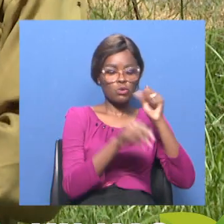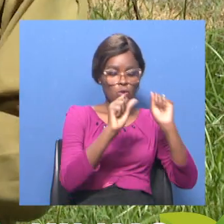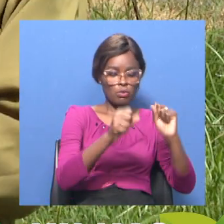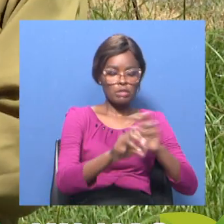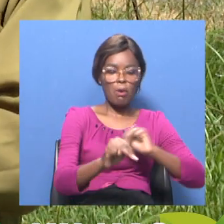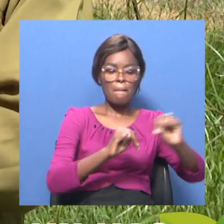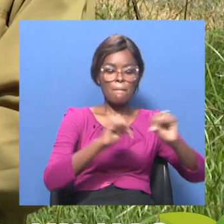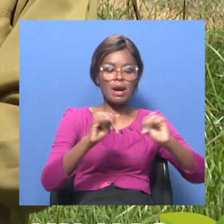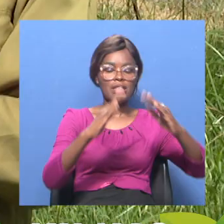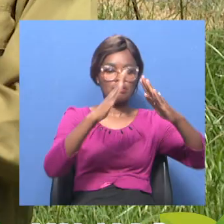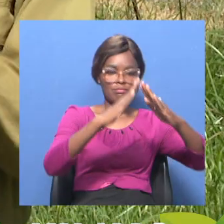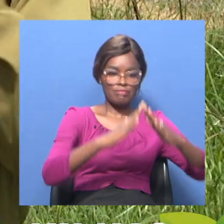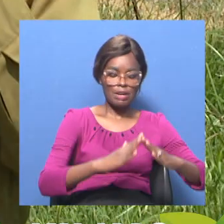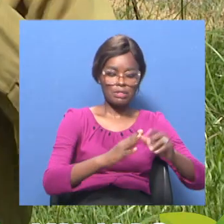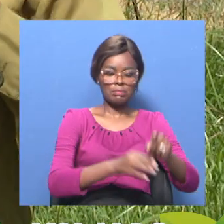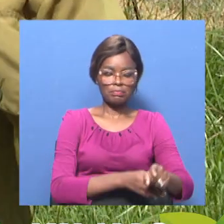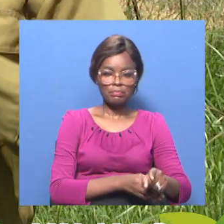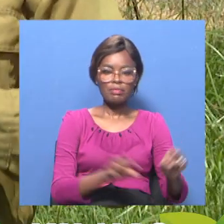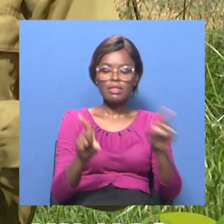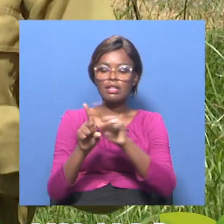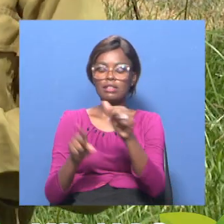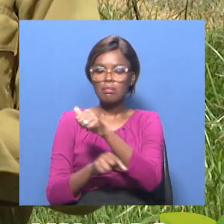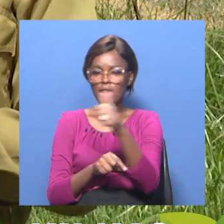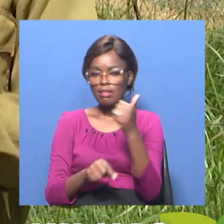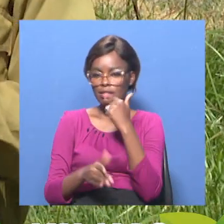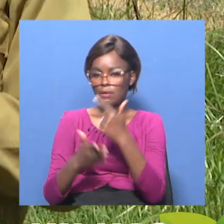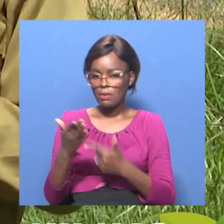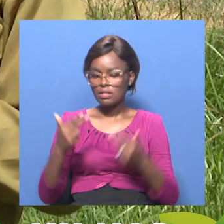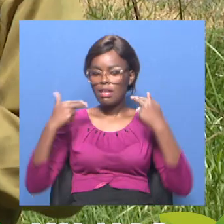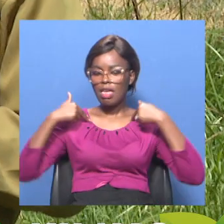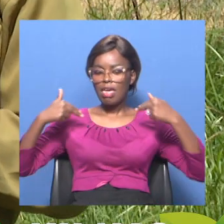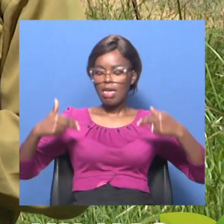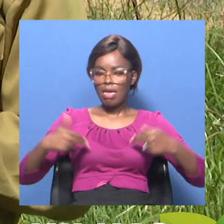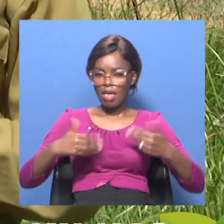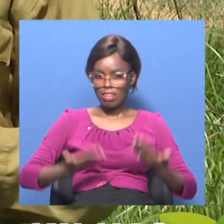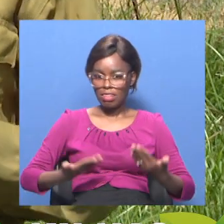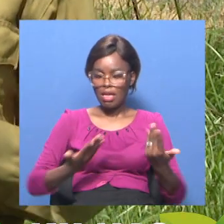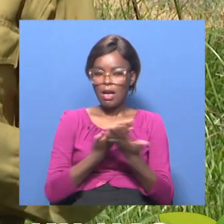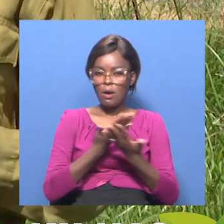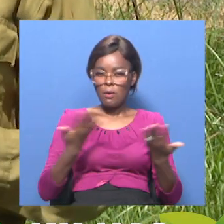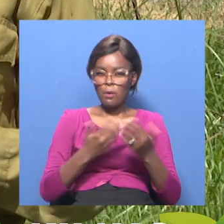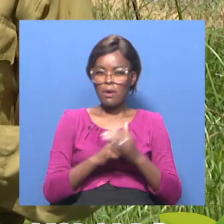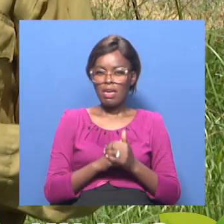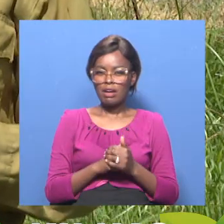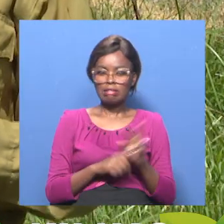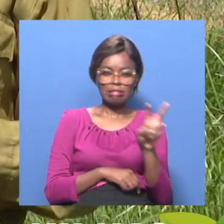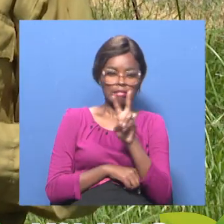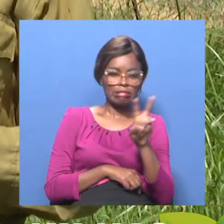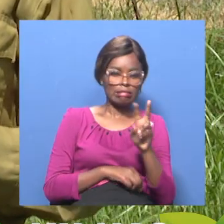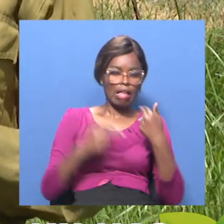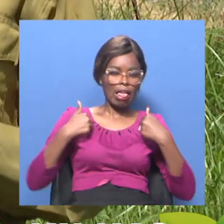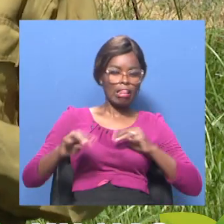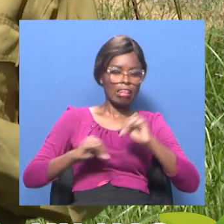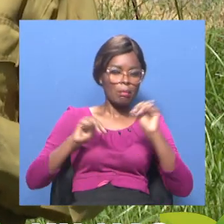to manage the housing part of it. The other part I would say is the health side, where you keep up a lot with the health management of